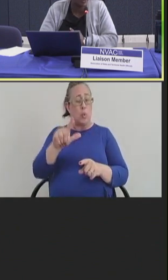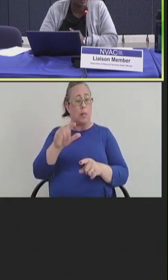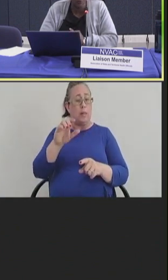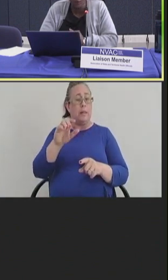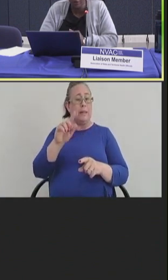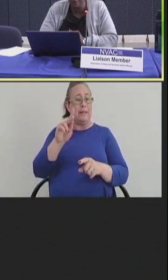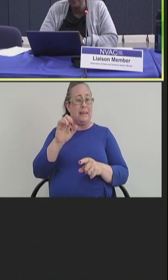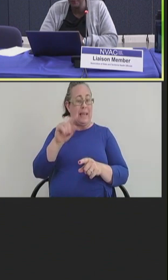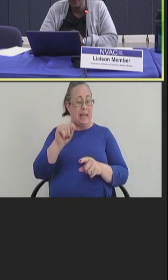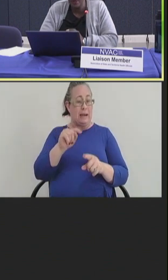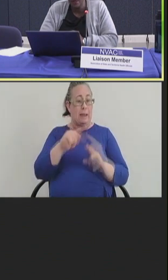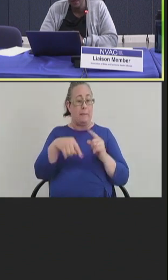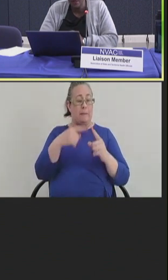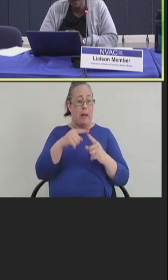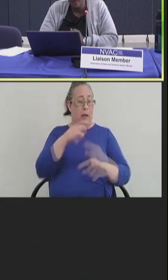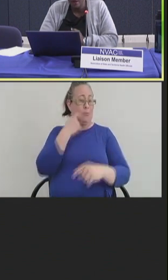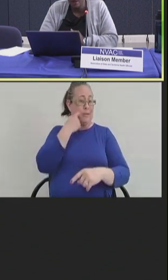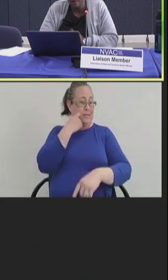outbreaks as well.